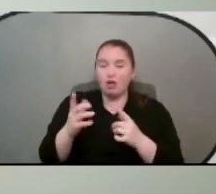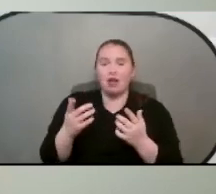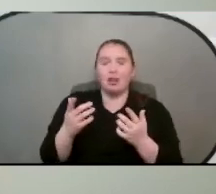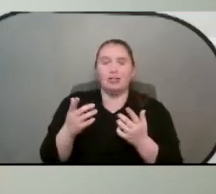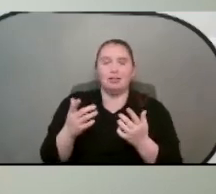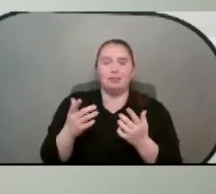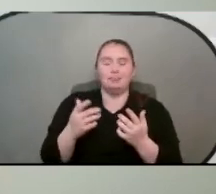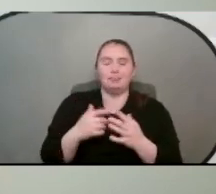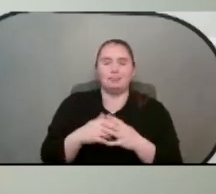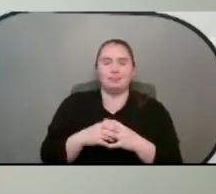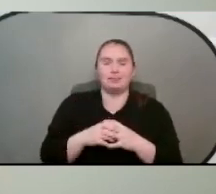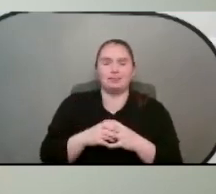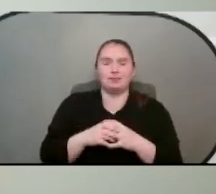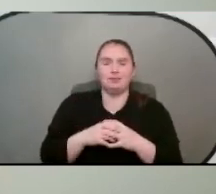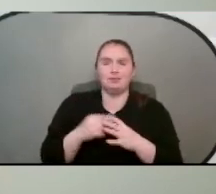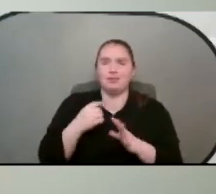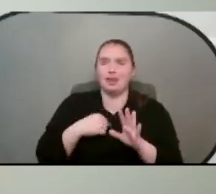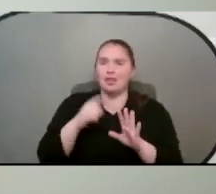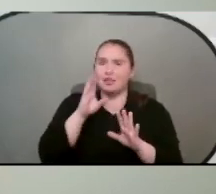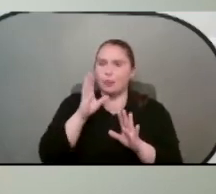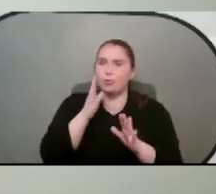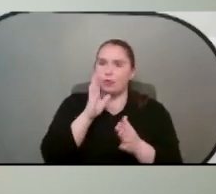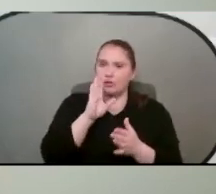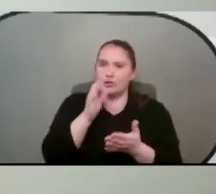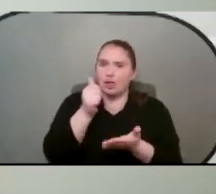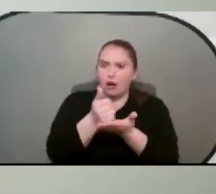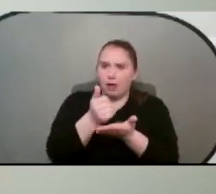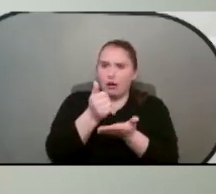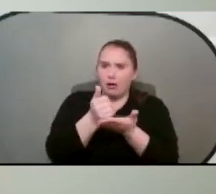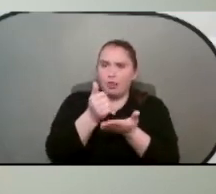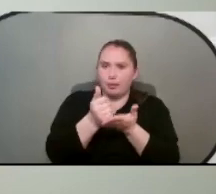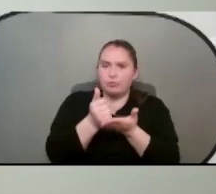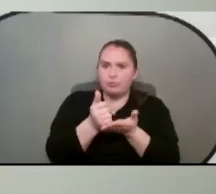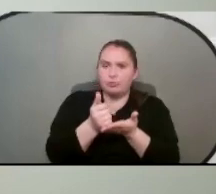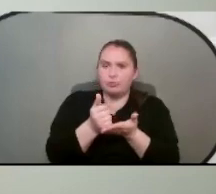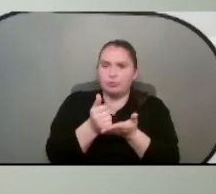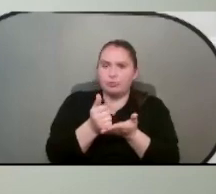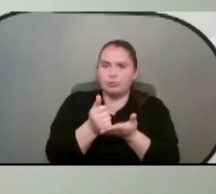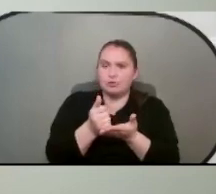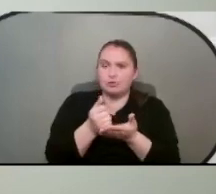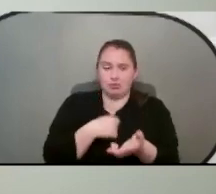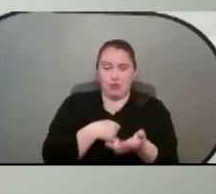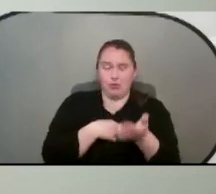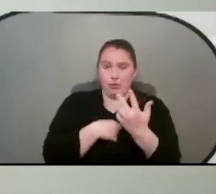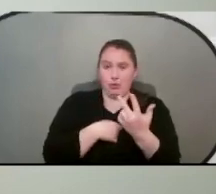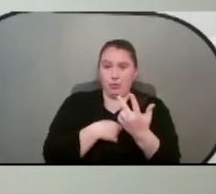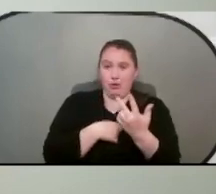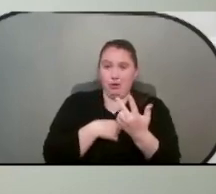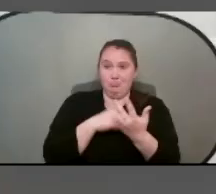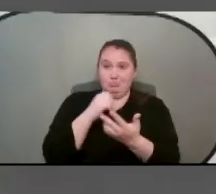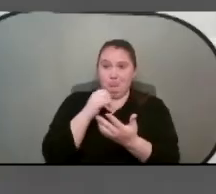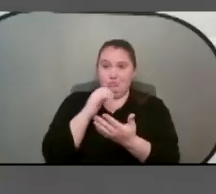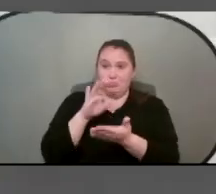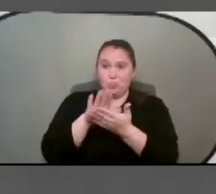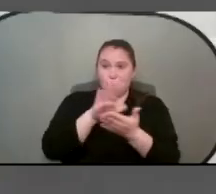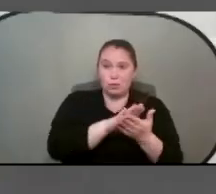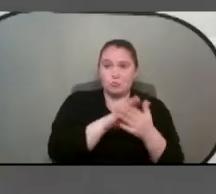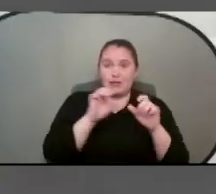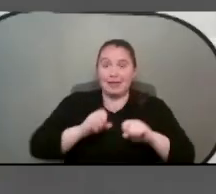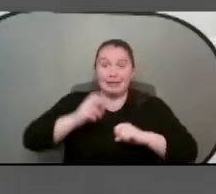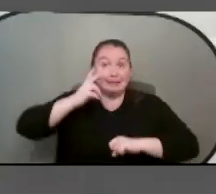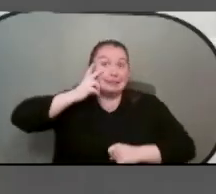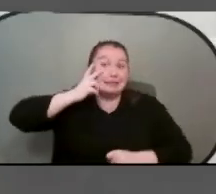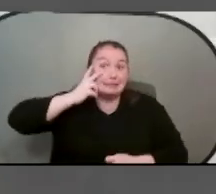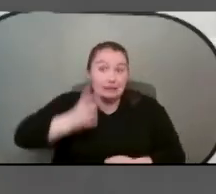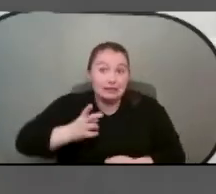I think it might be helpful for us to see that for these three schools. Yeah. Because